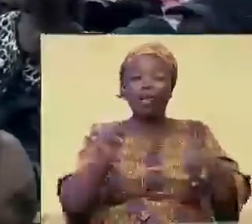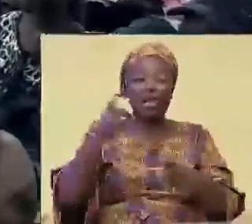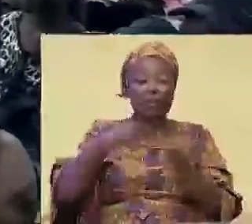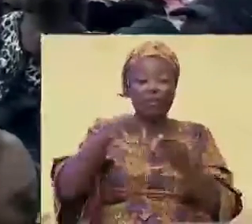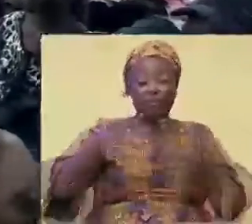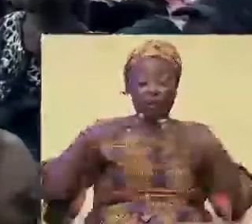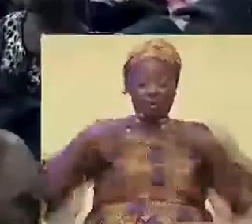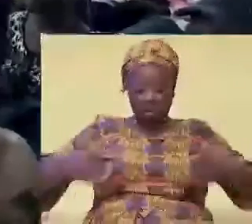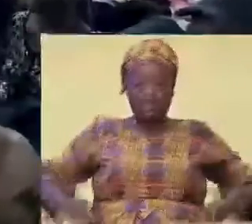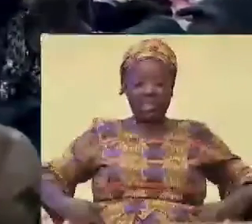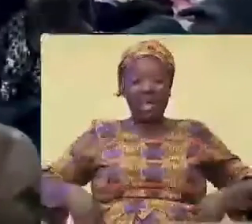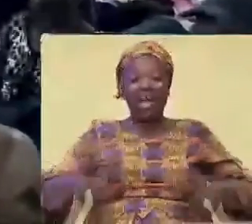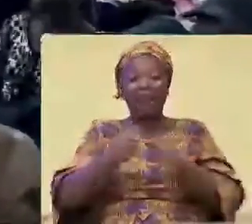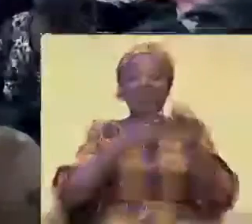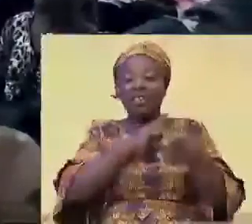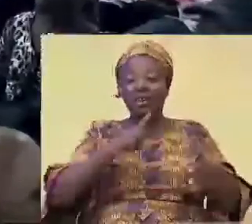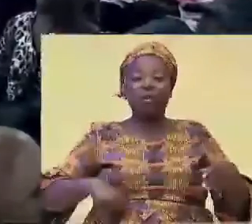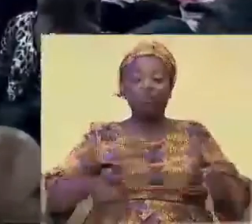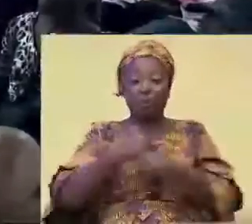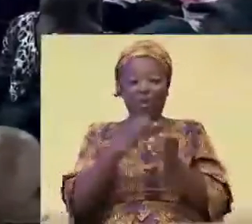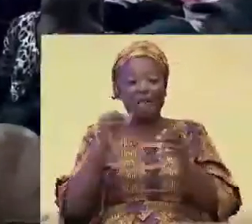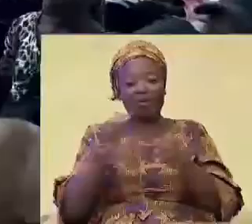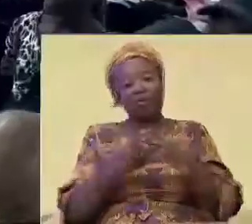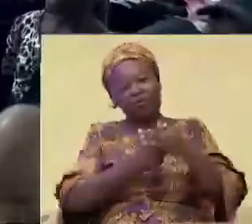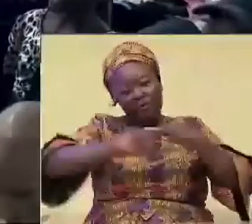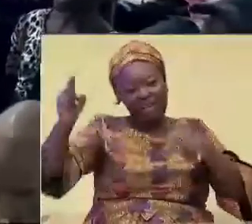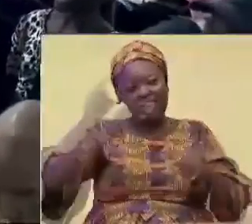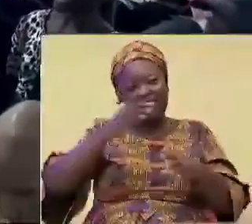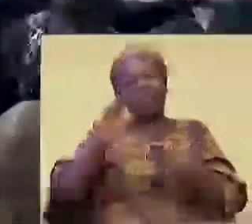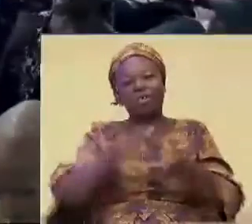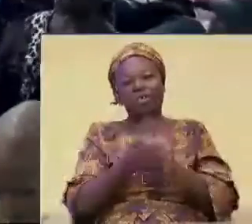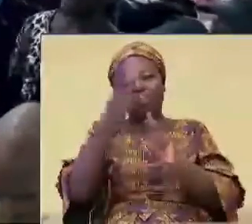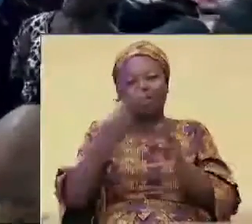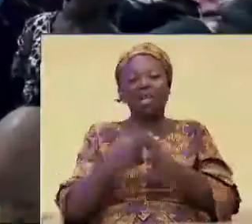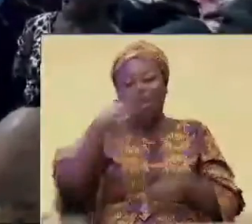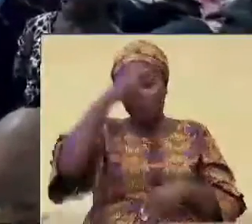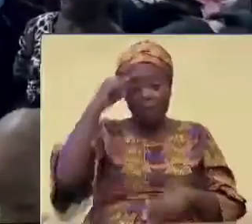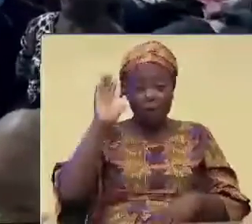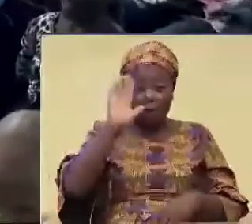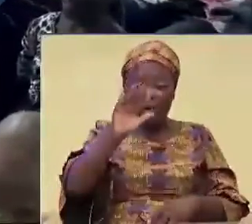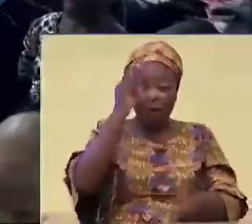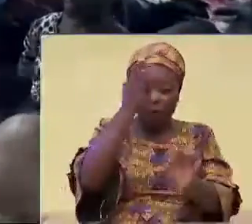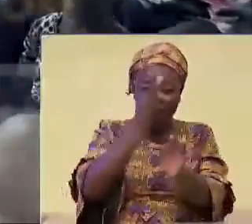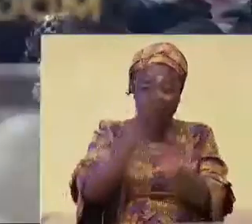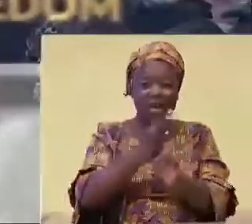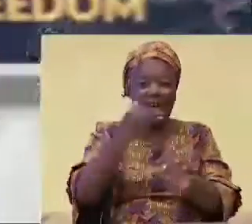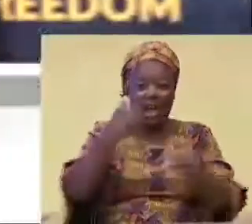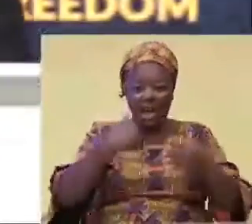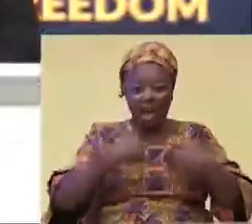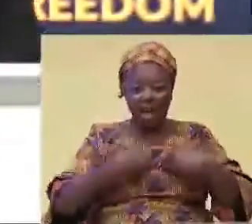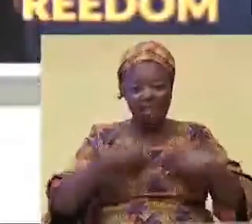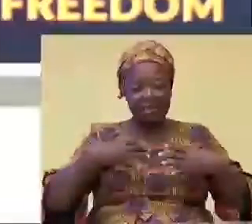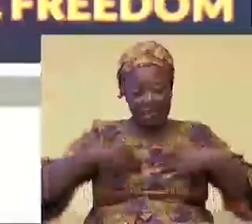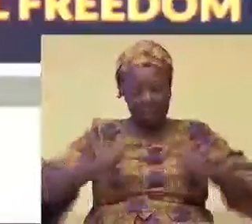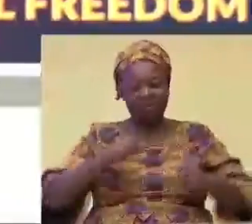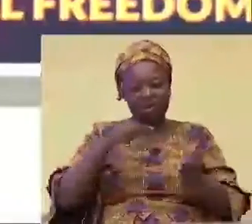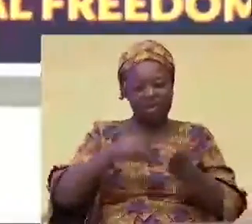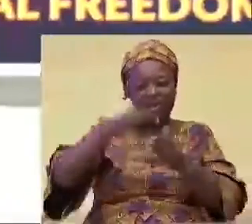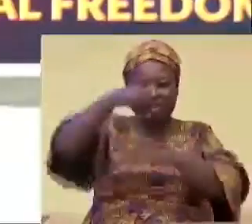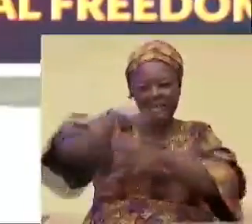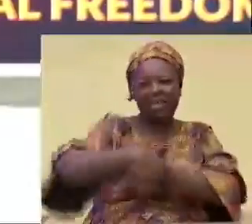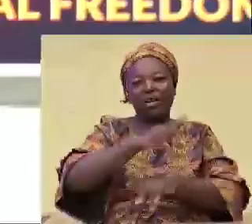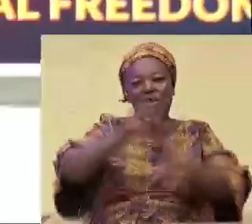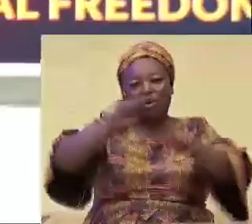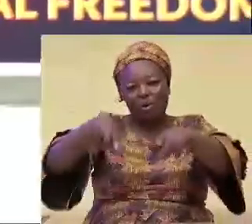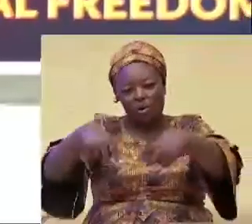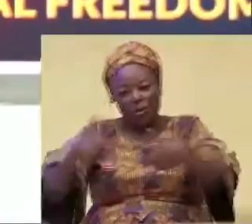your body, everything will vanish away. Thy faith has made thee